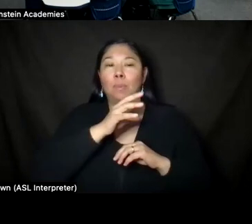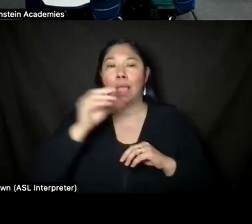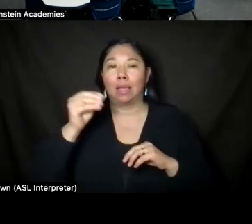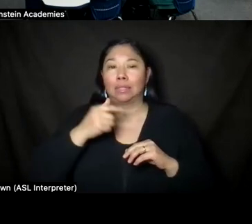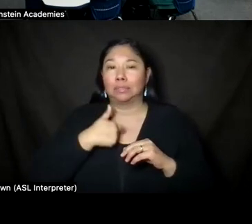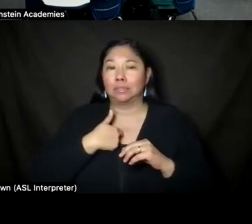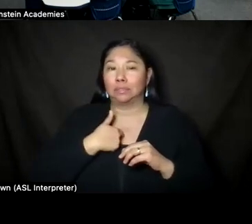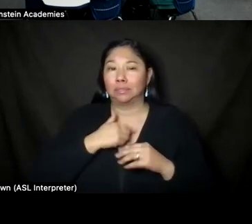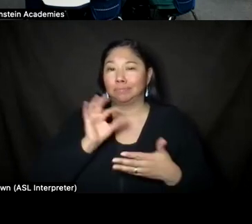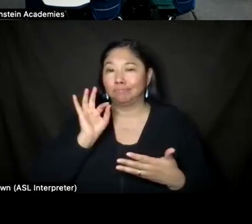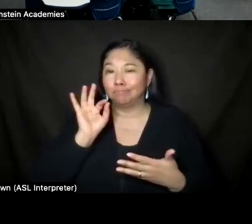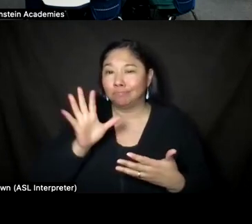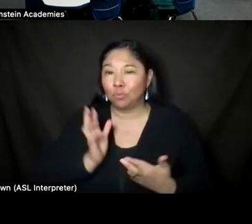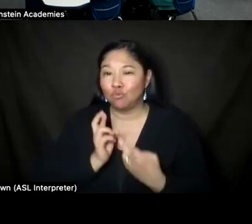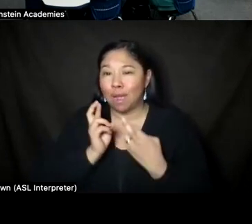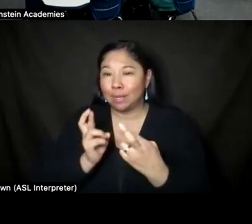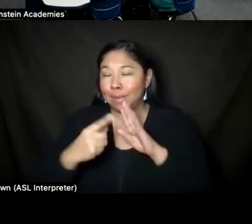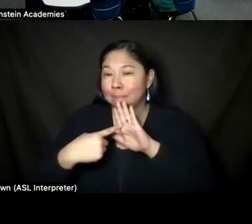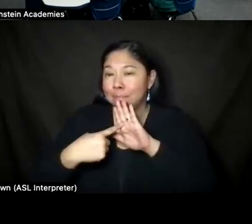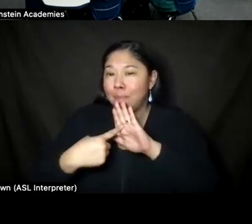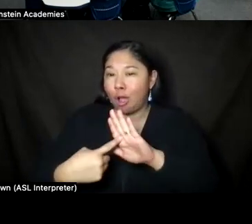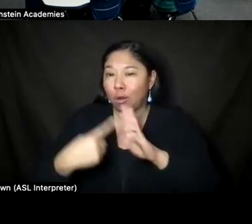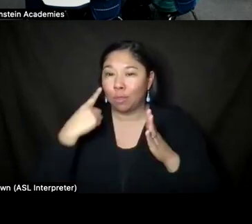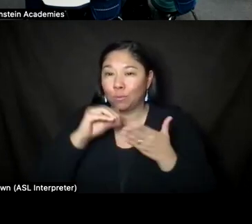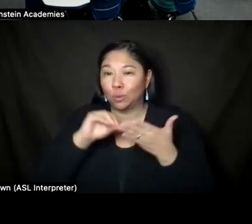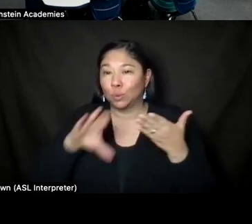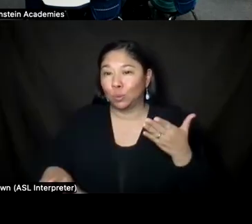just modeling for your student too, like say,